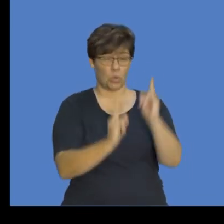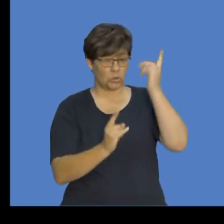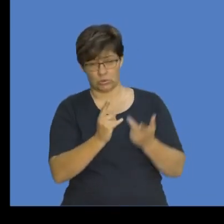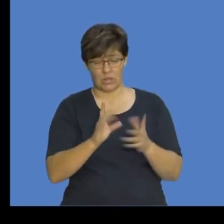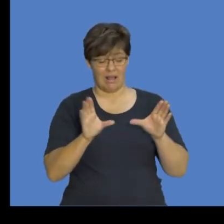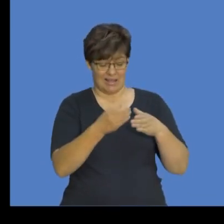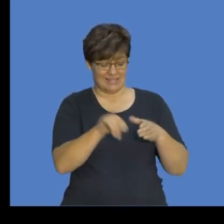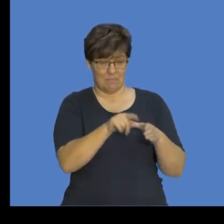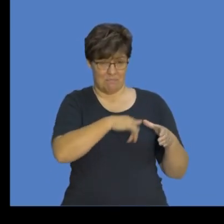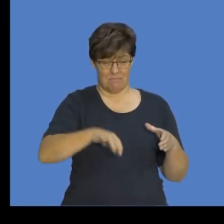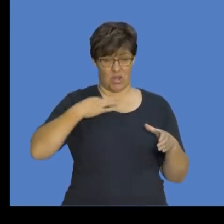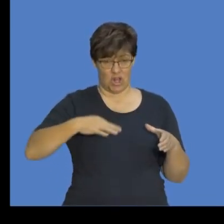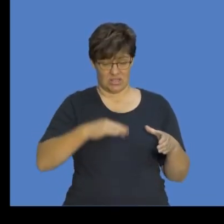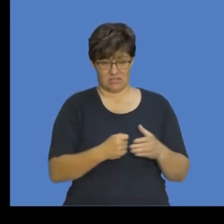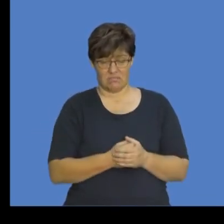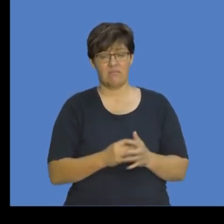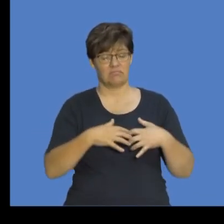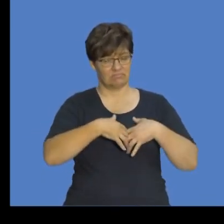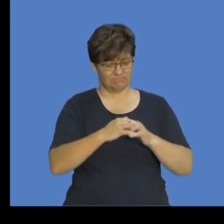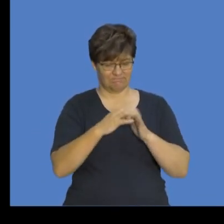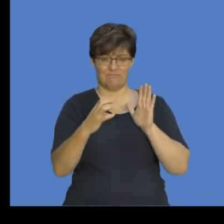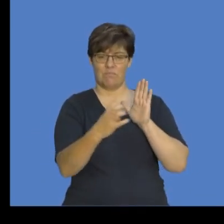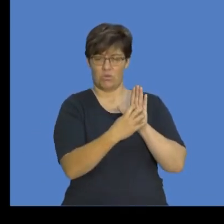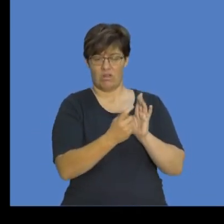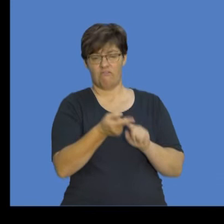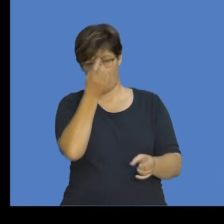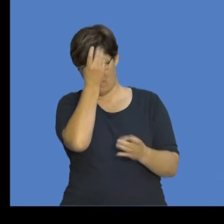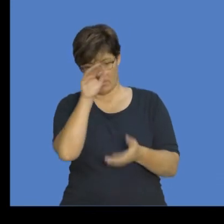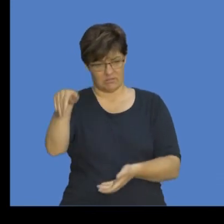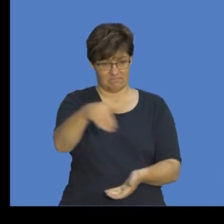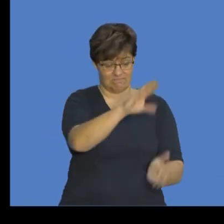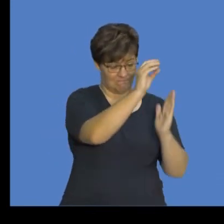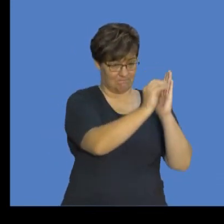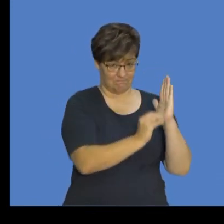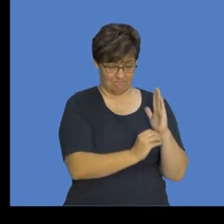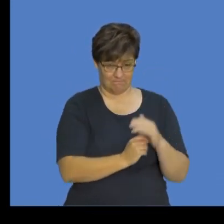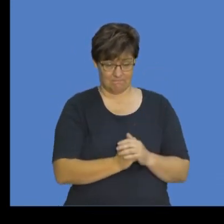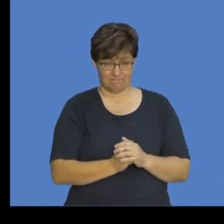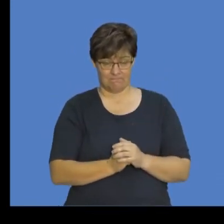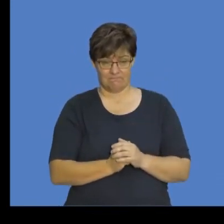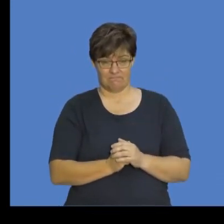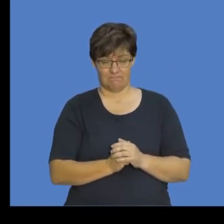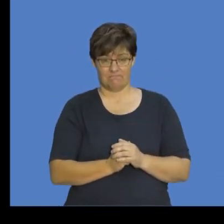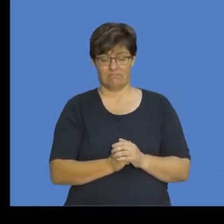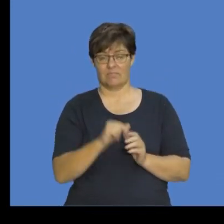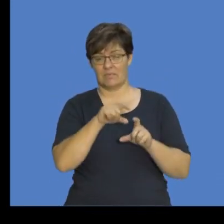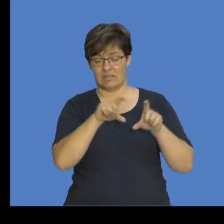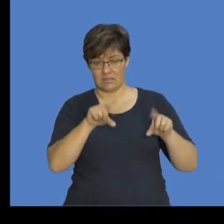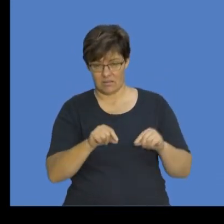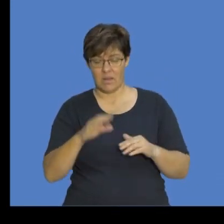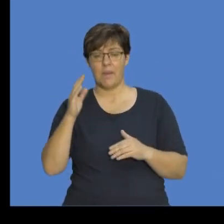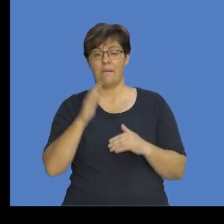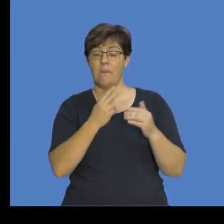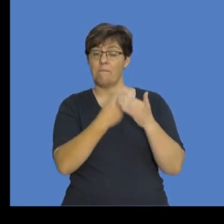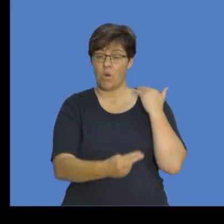and constructed the box plot or whisker plot from the data and the box plot for